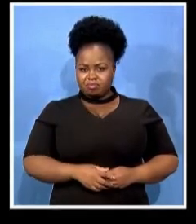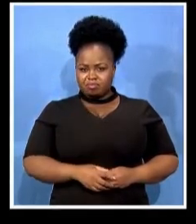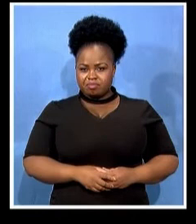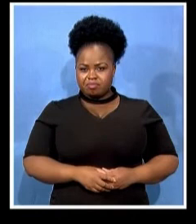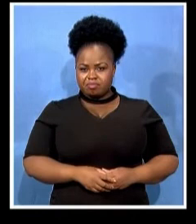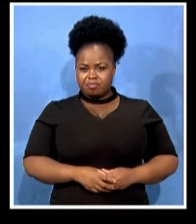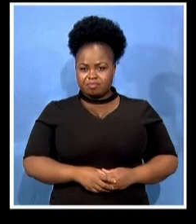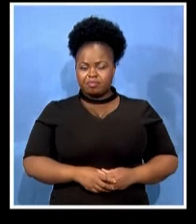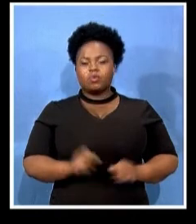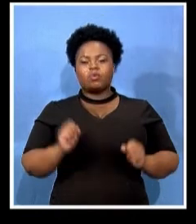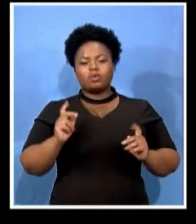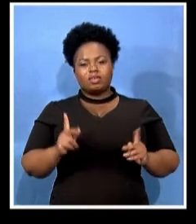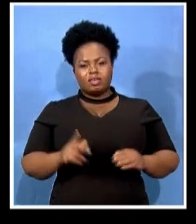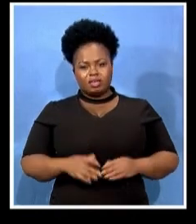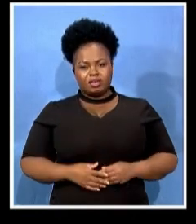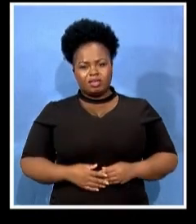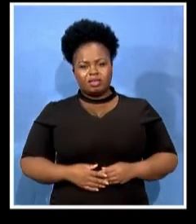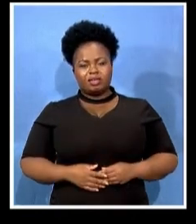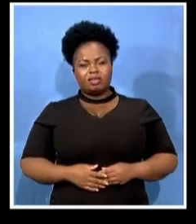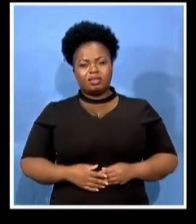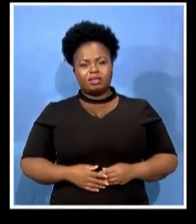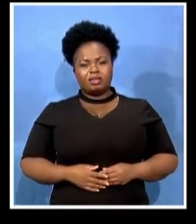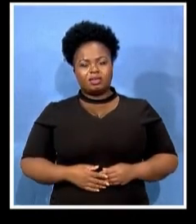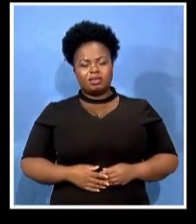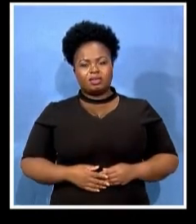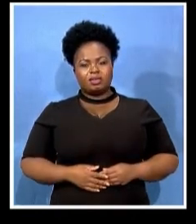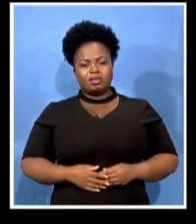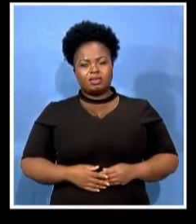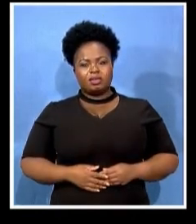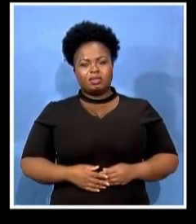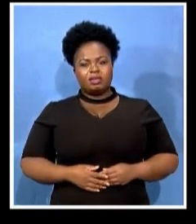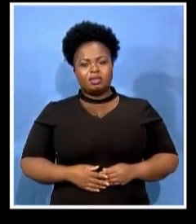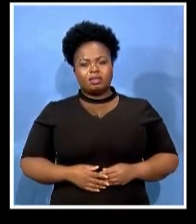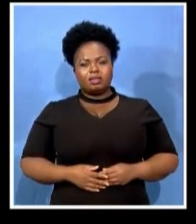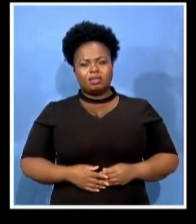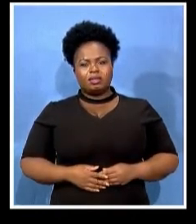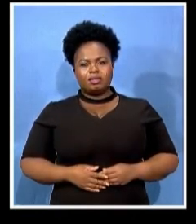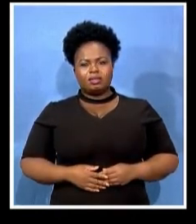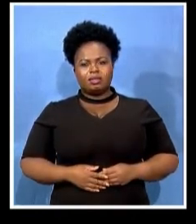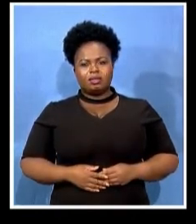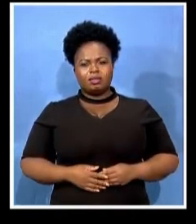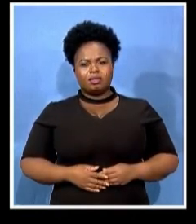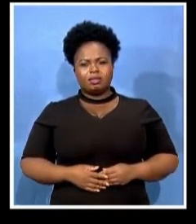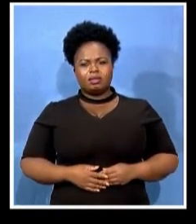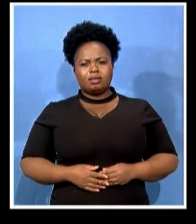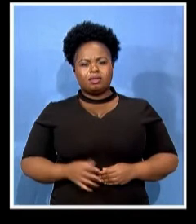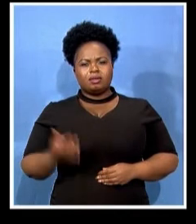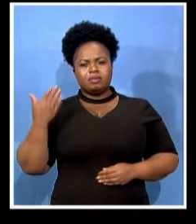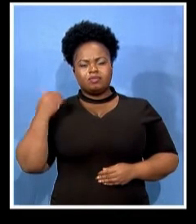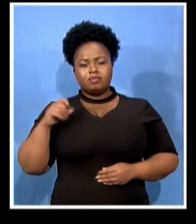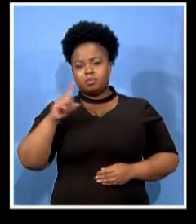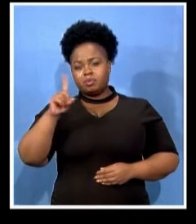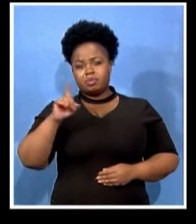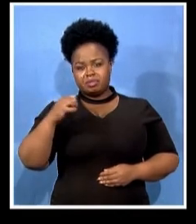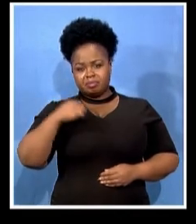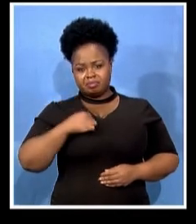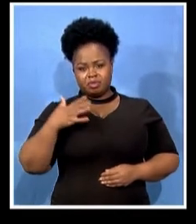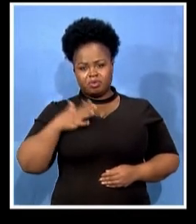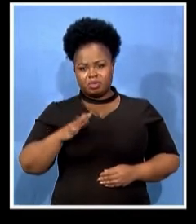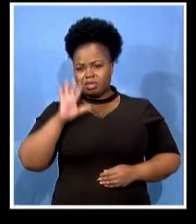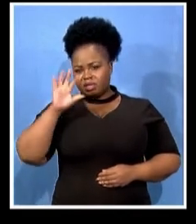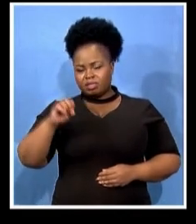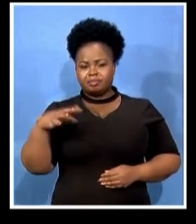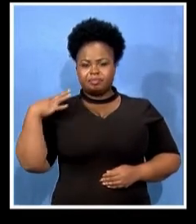to fill you in on what I said before, my question is that since the Minister of Finance has not attended this meeting, it is